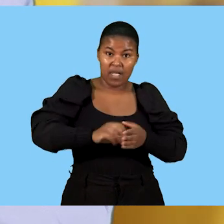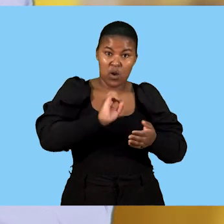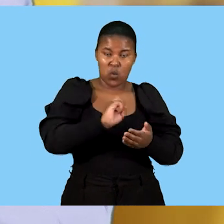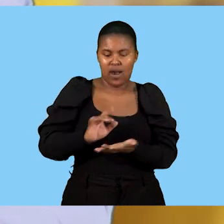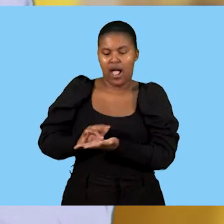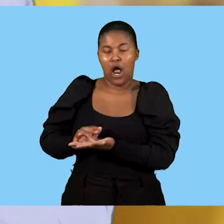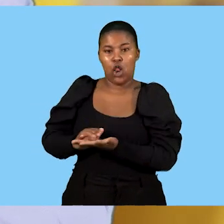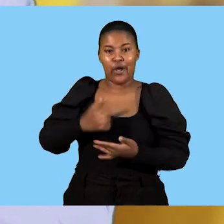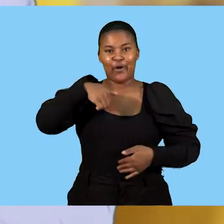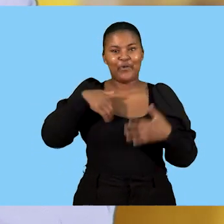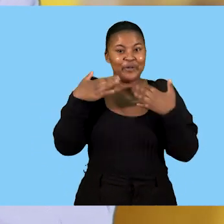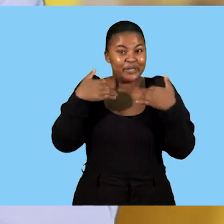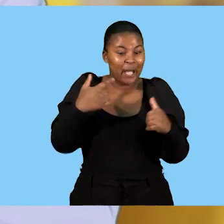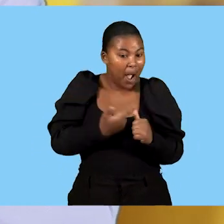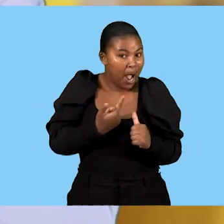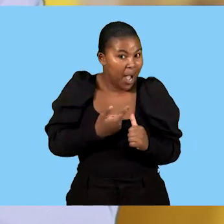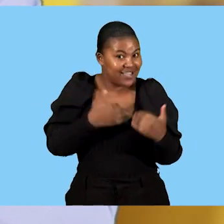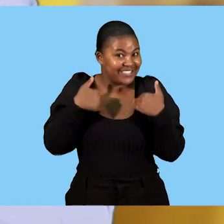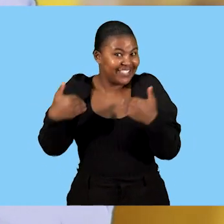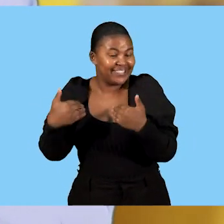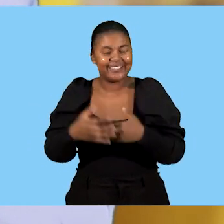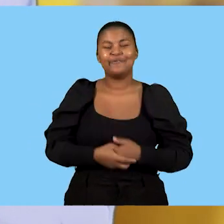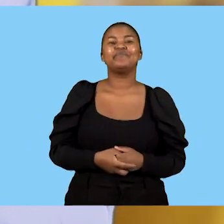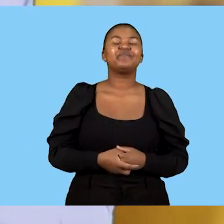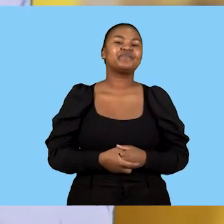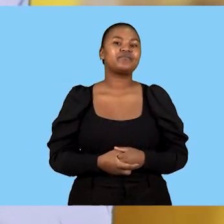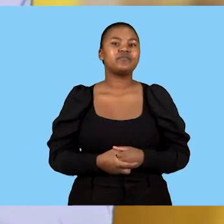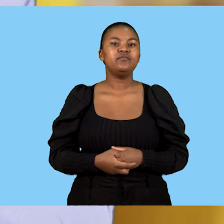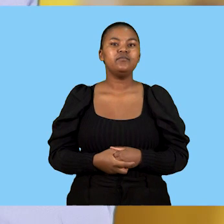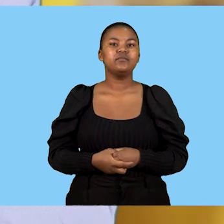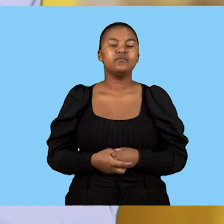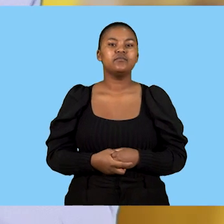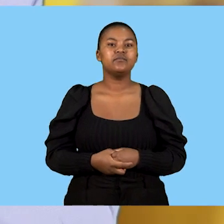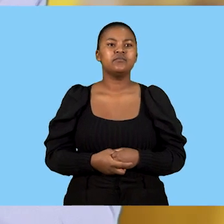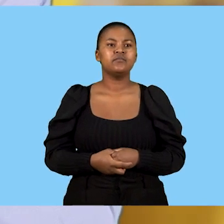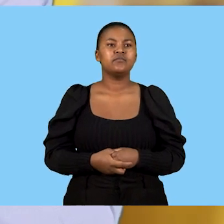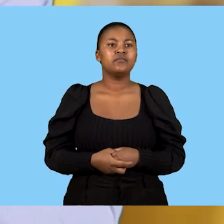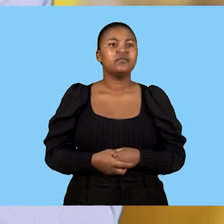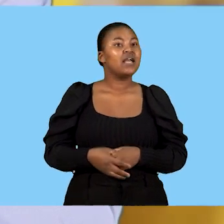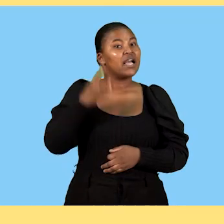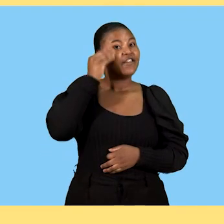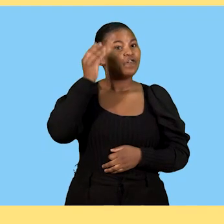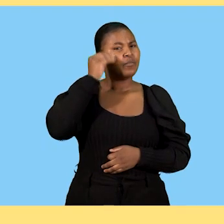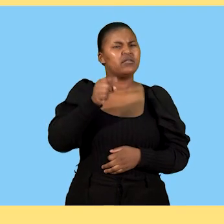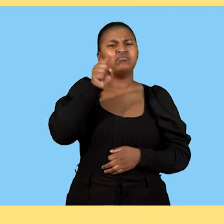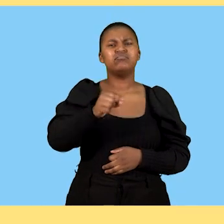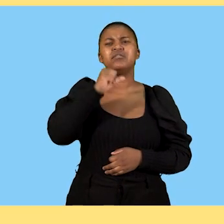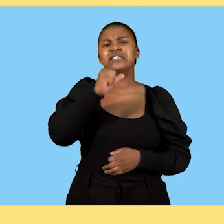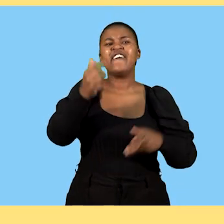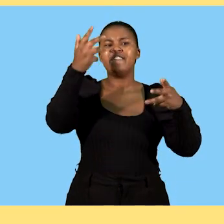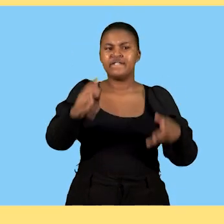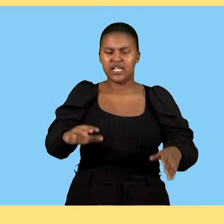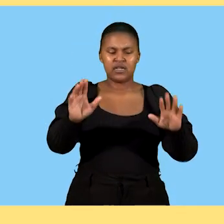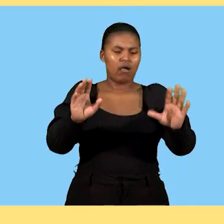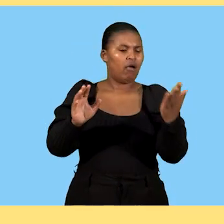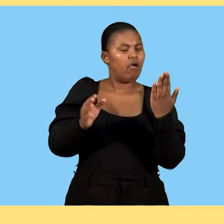and a calculator so that we can start doing some calculations. Let us begin. It reads, information,